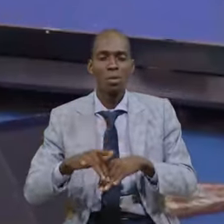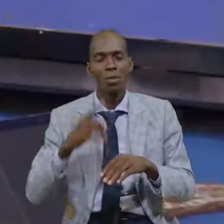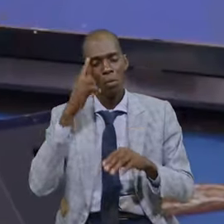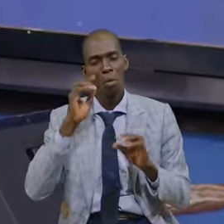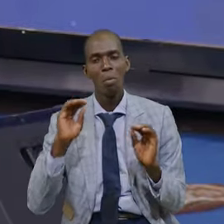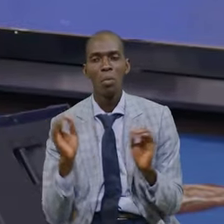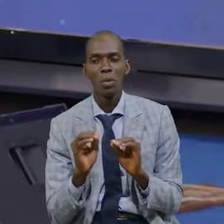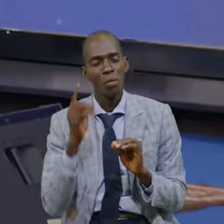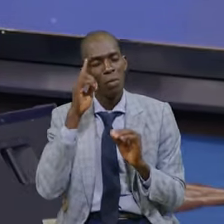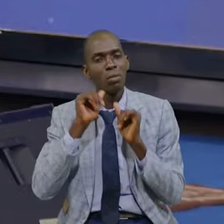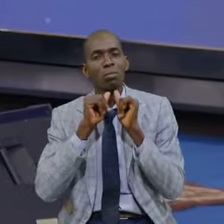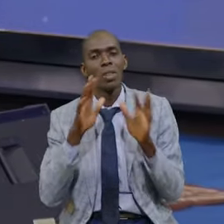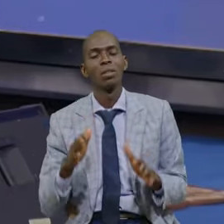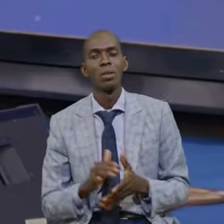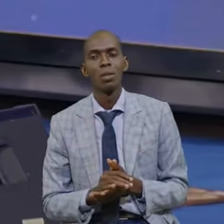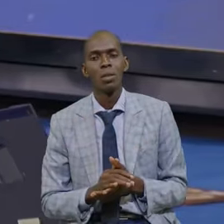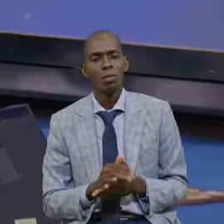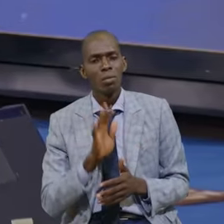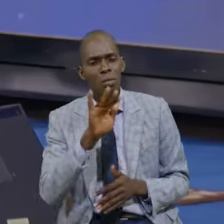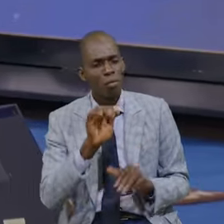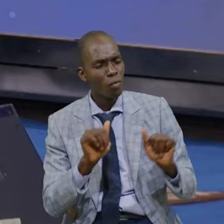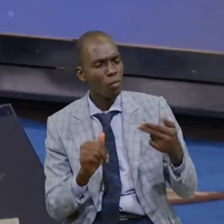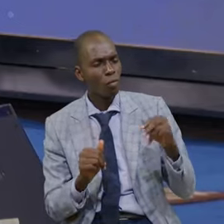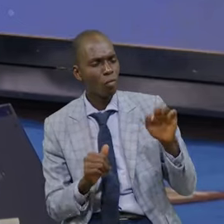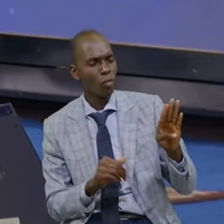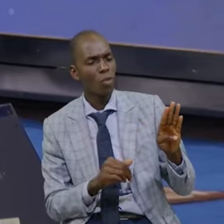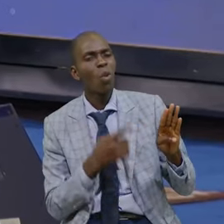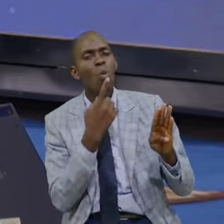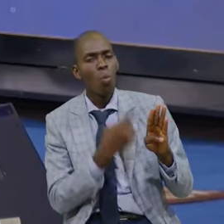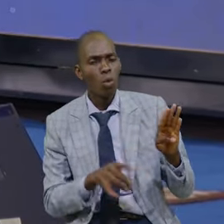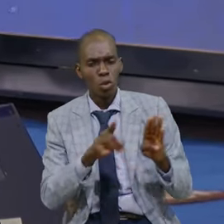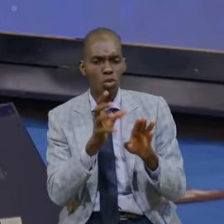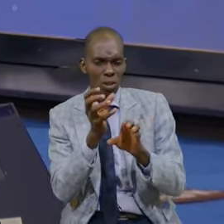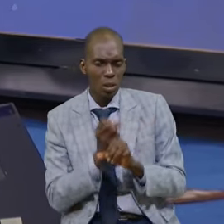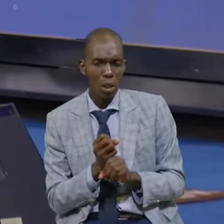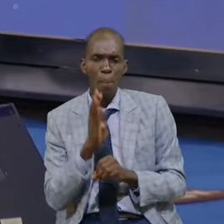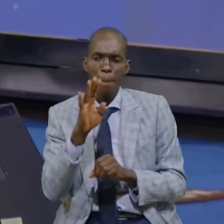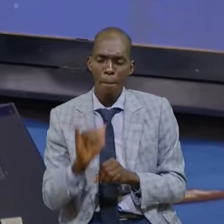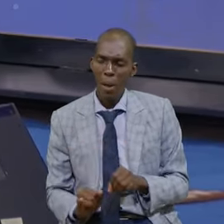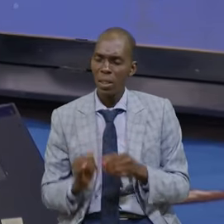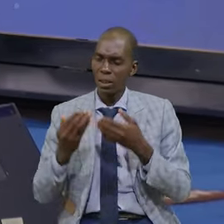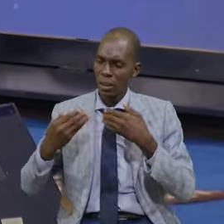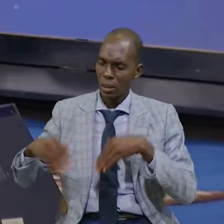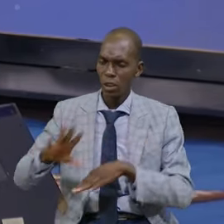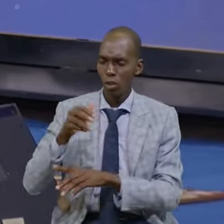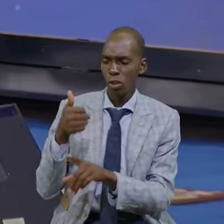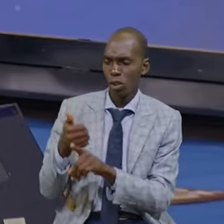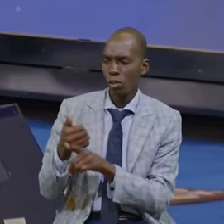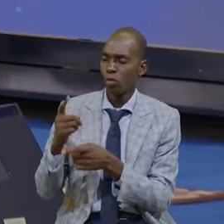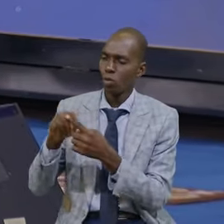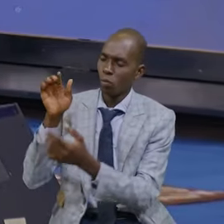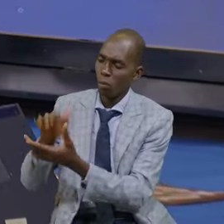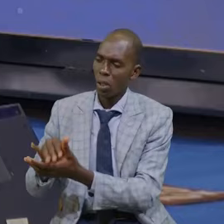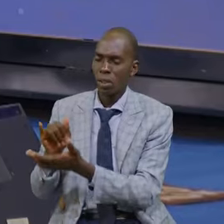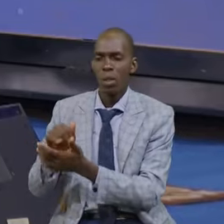what did you have for selling yourself and selling Israel, the nation, to